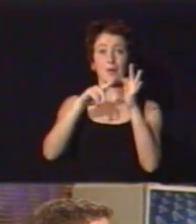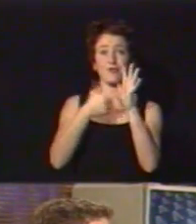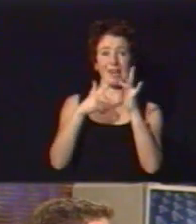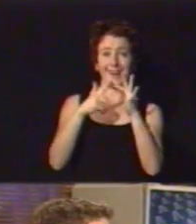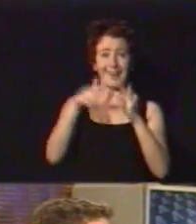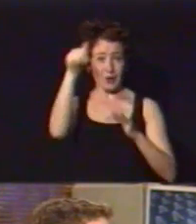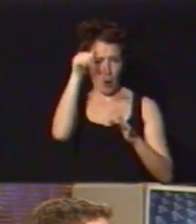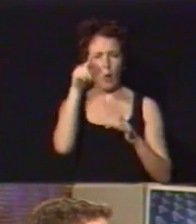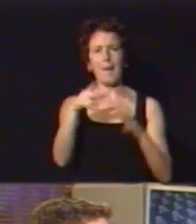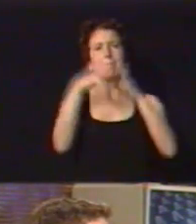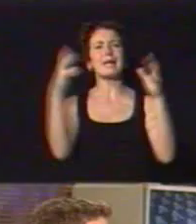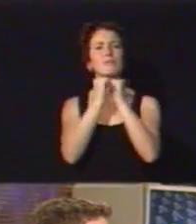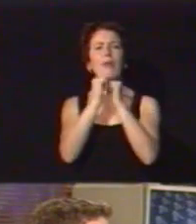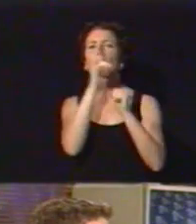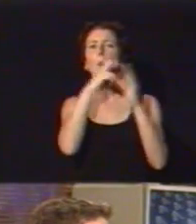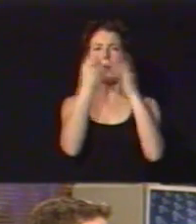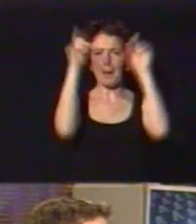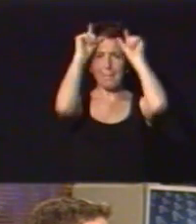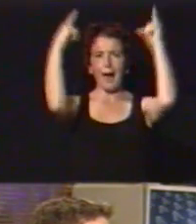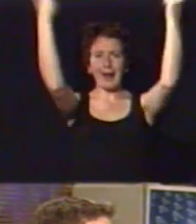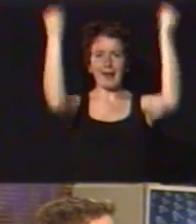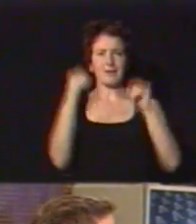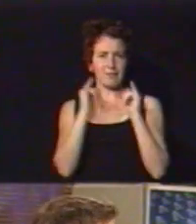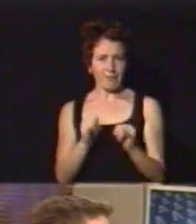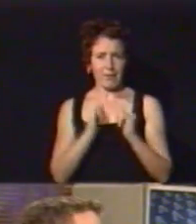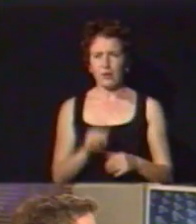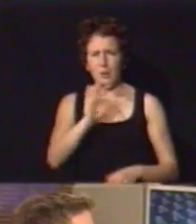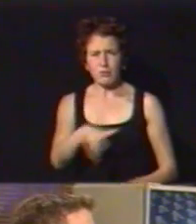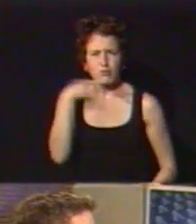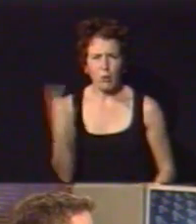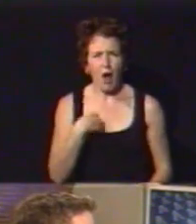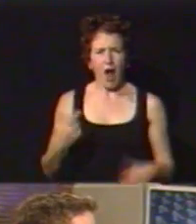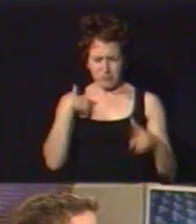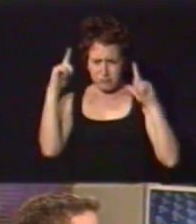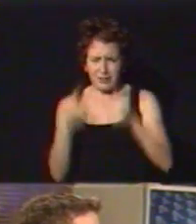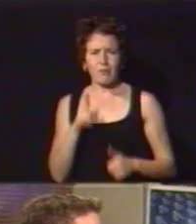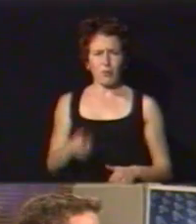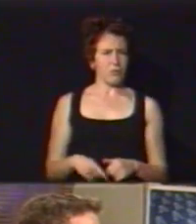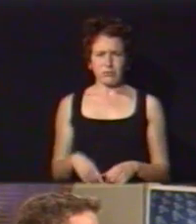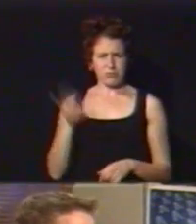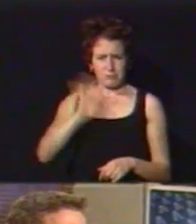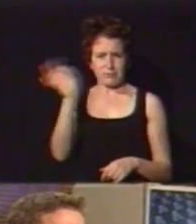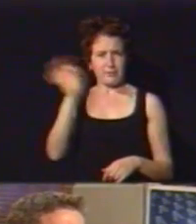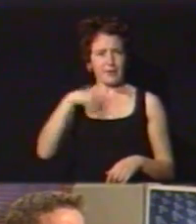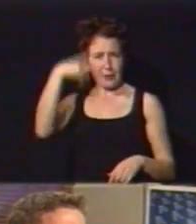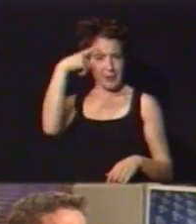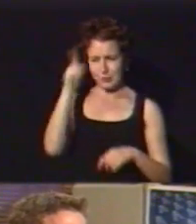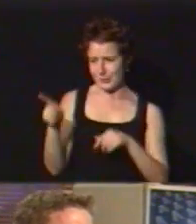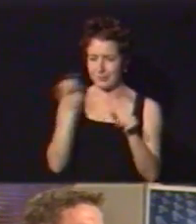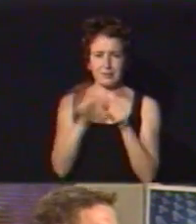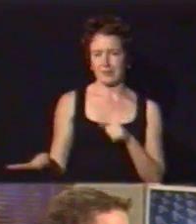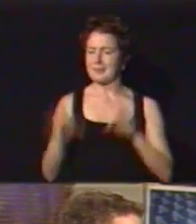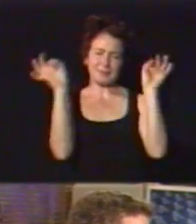nasty about Sarah Marie, you vicious little lesbian. I like Sarah Marie, but... Oh, she's all right, is she? Yeah, she's not one of the ones that takes the...